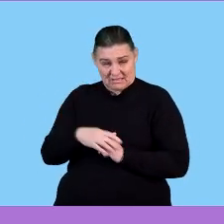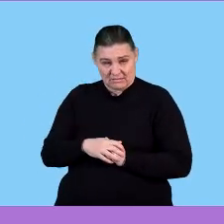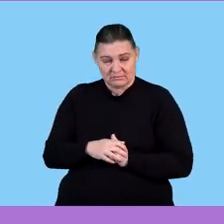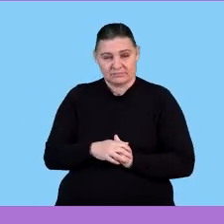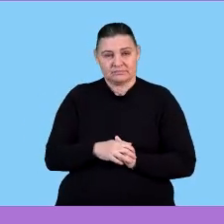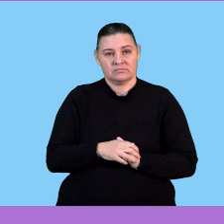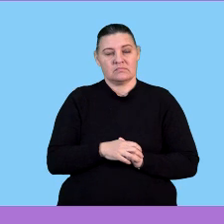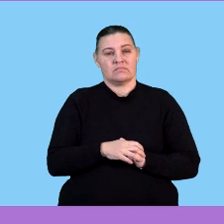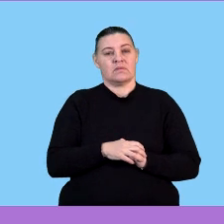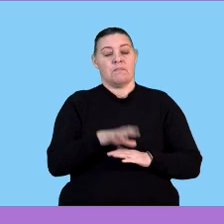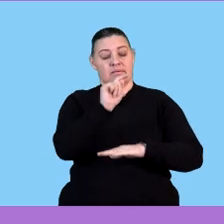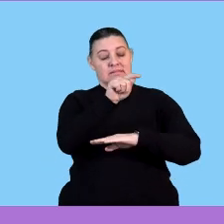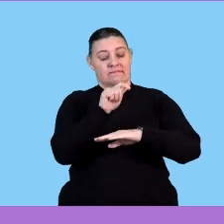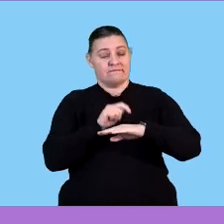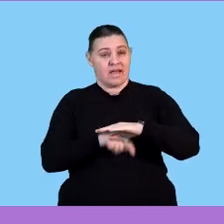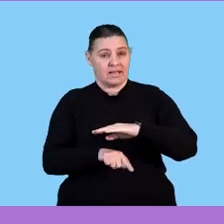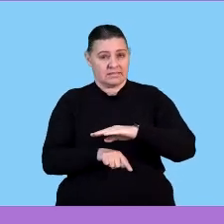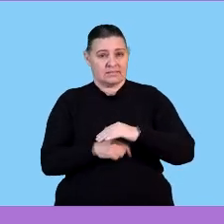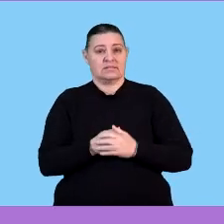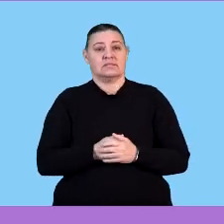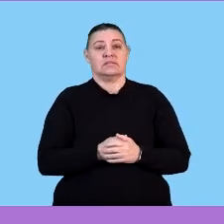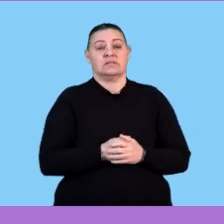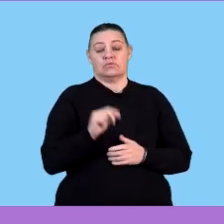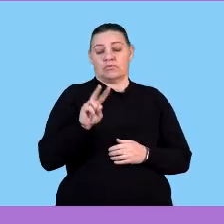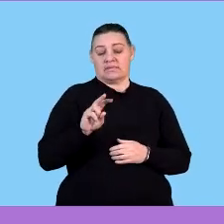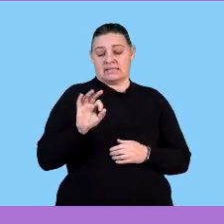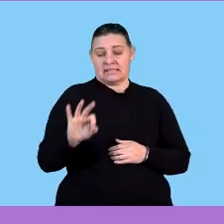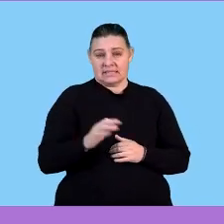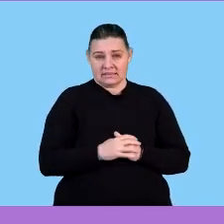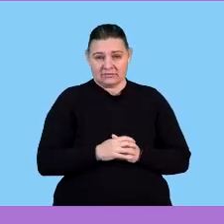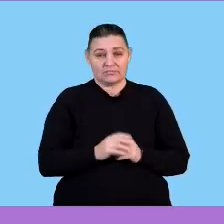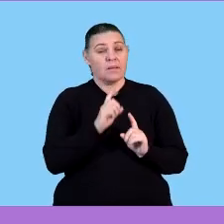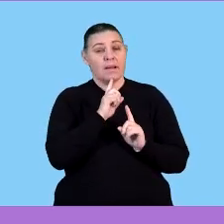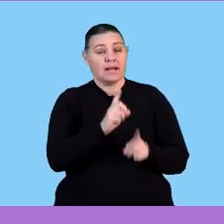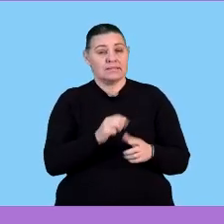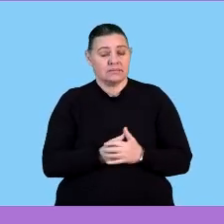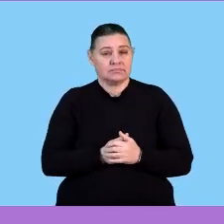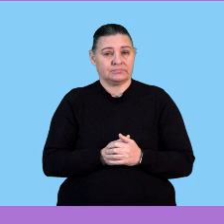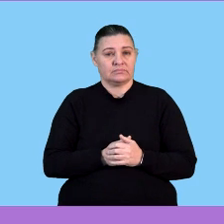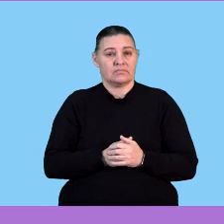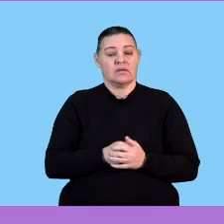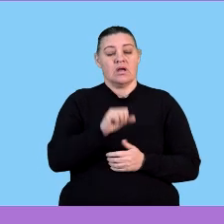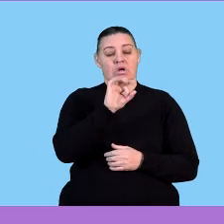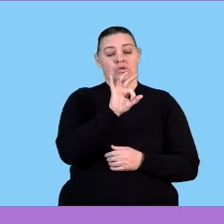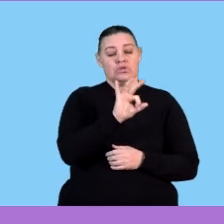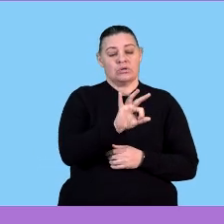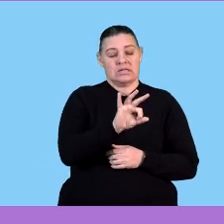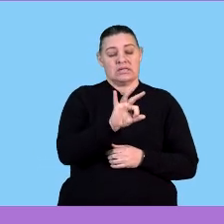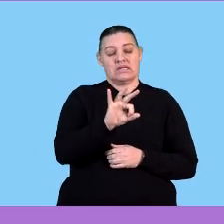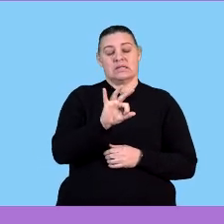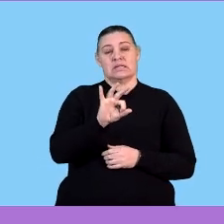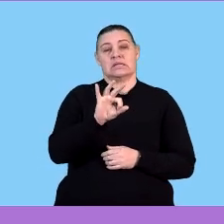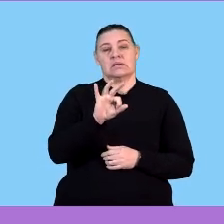567, yes. I'm going to divide that by 23, and my answer here is